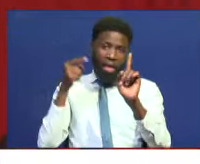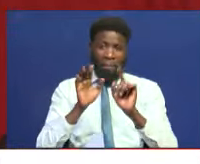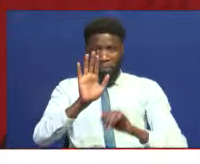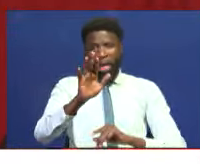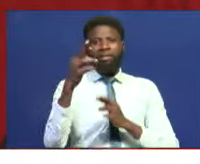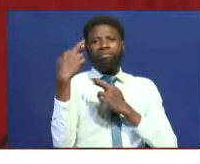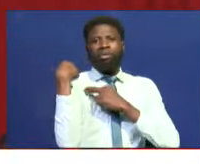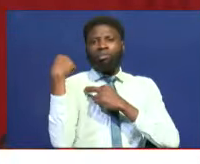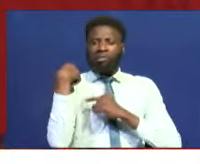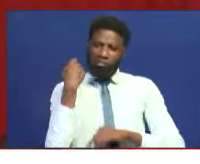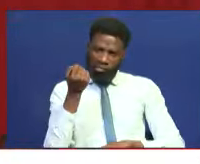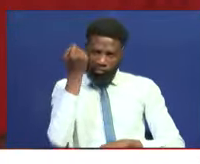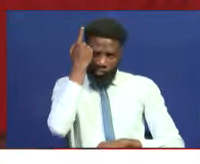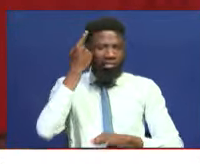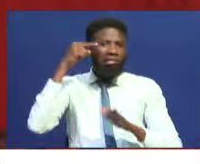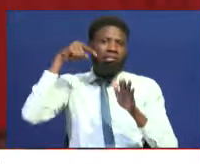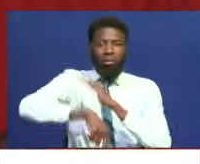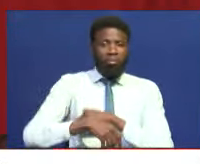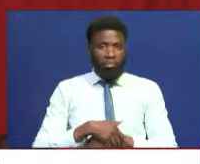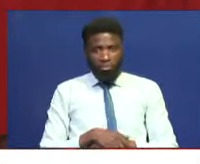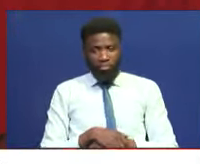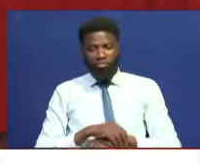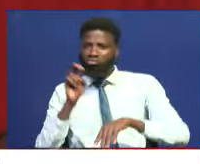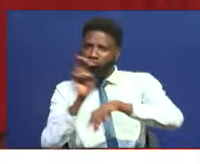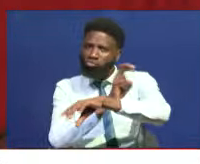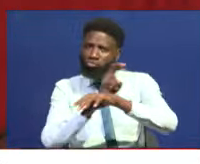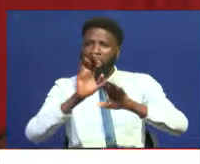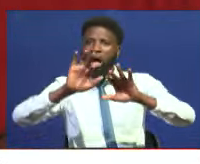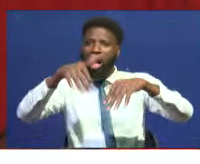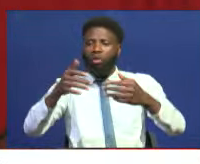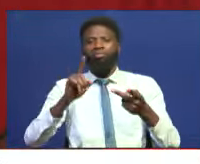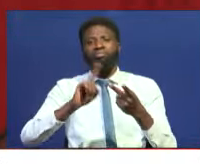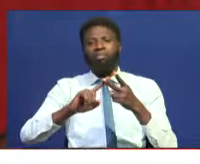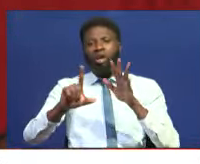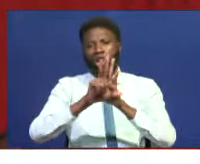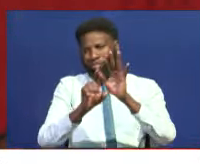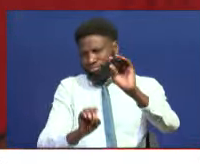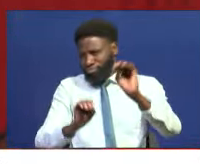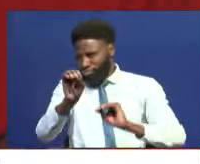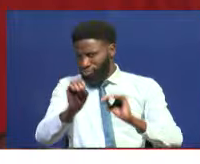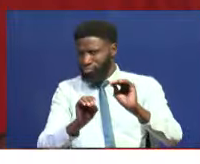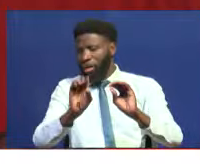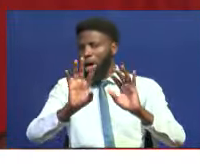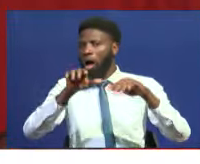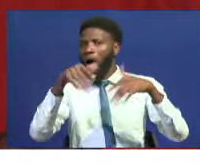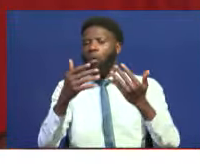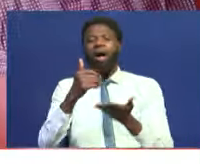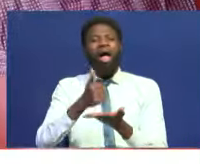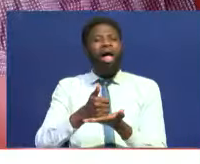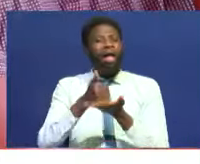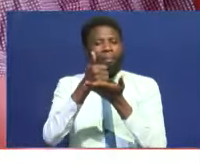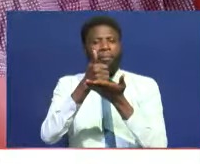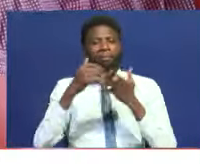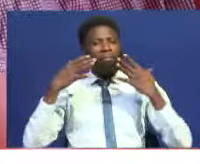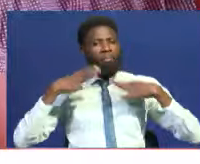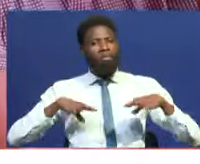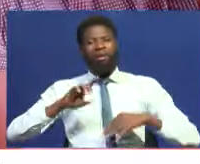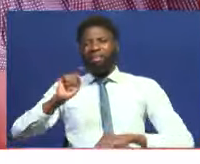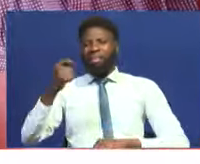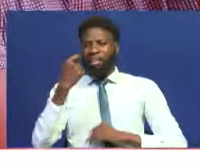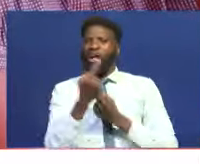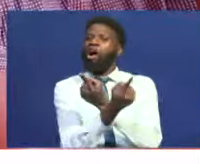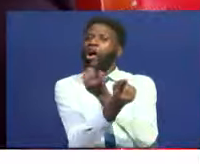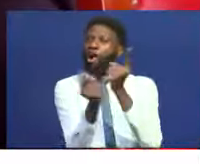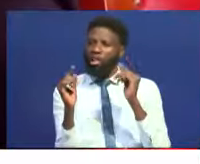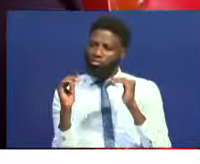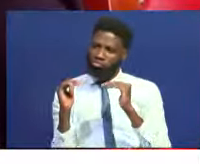oversight and of legislation as you do it for the people of Kenya equally. Leaders accompanying